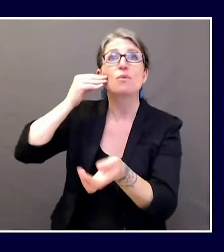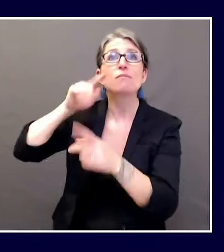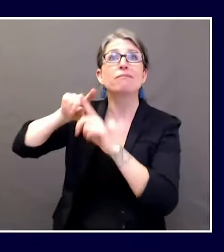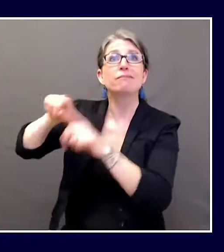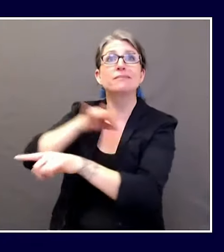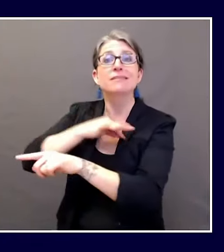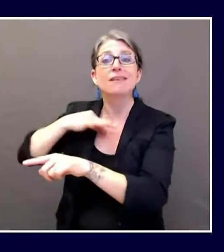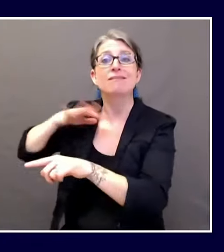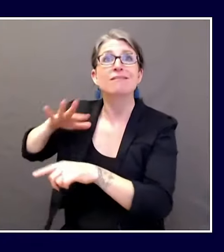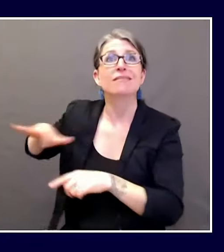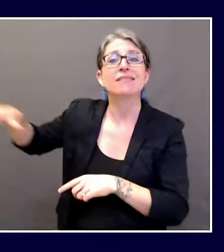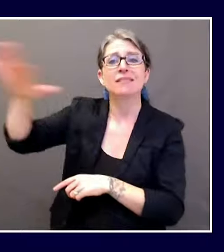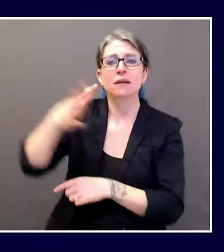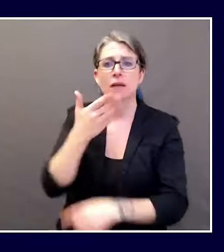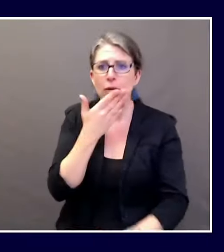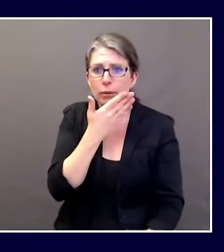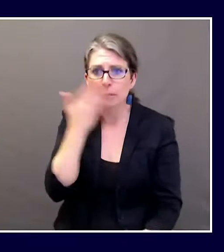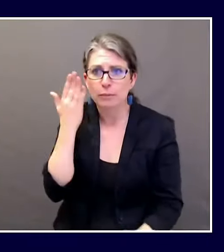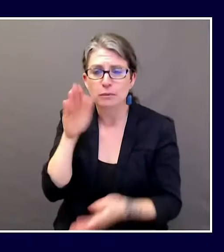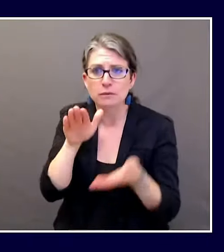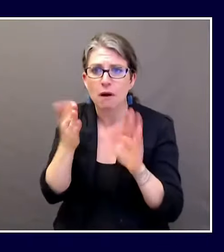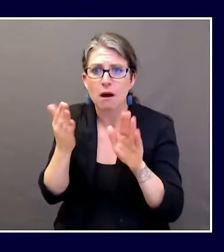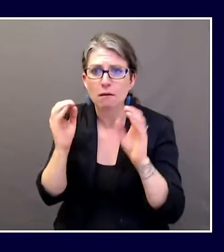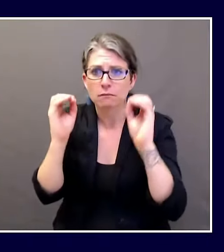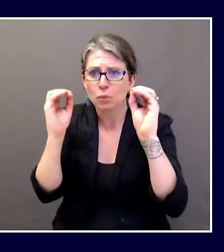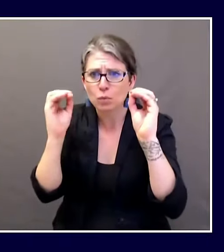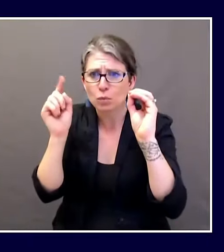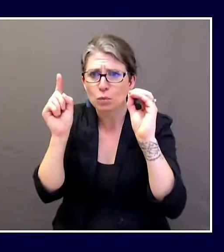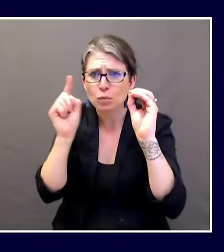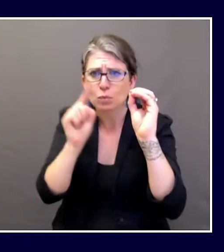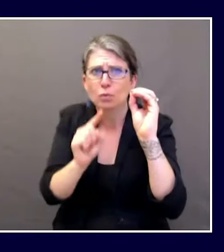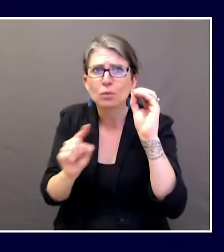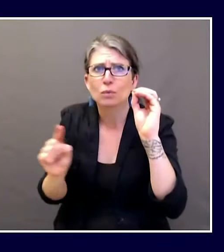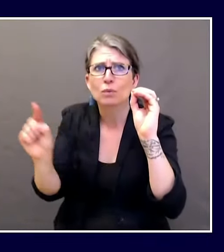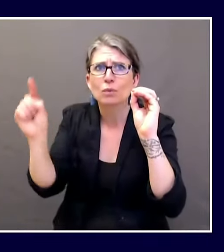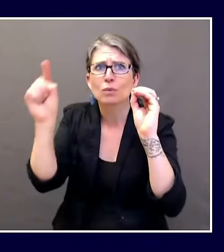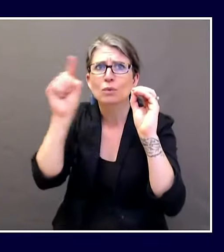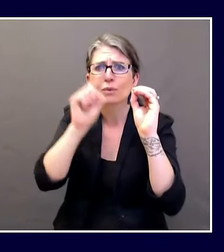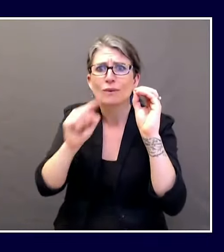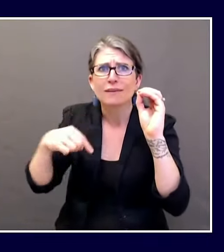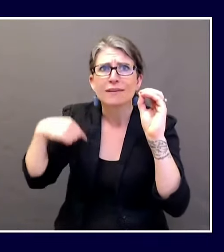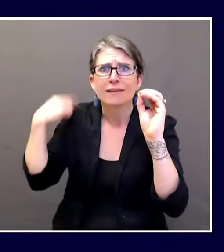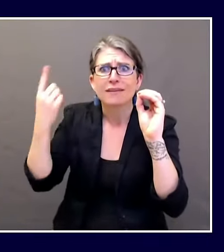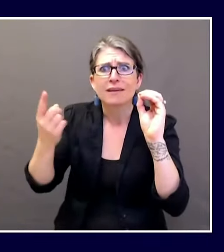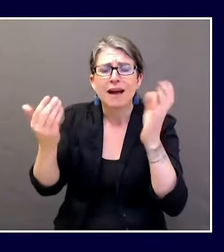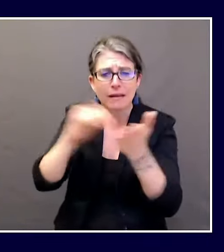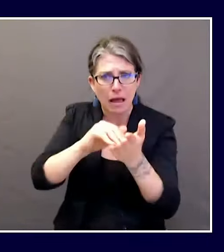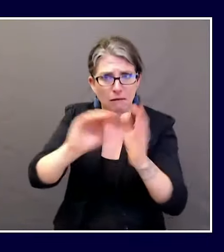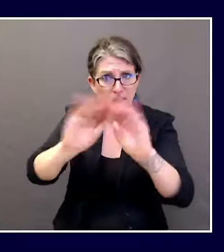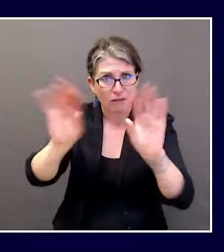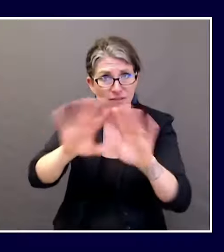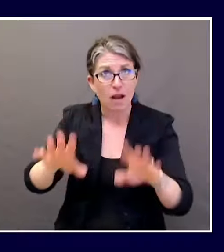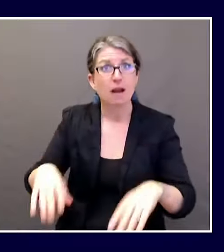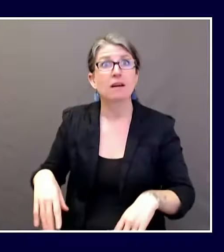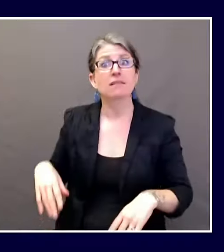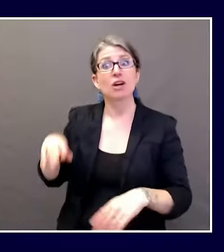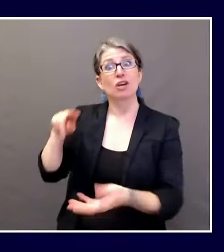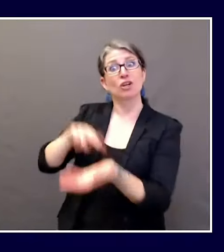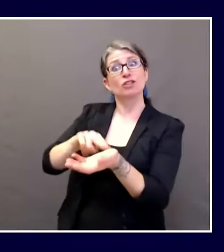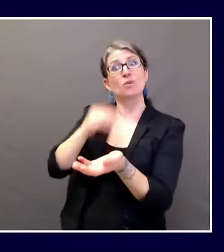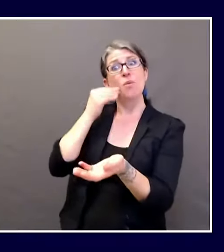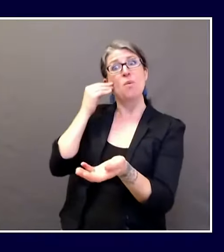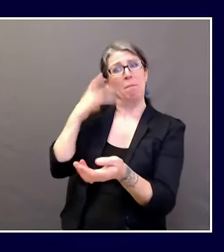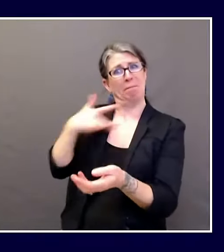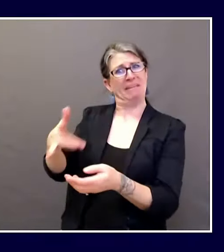days since we have experienced a death from COVID-19 in a nursing home in Maine that we are aware